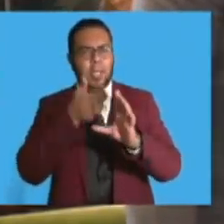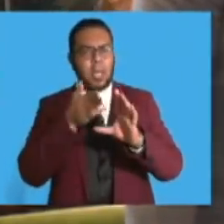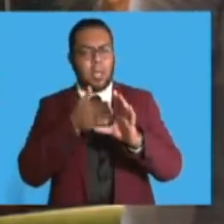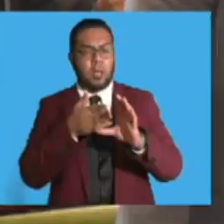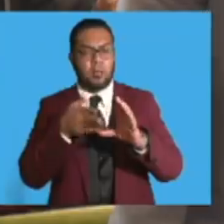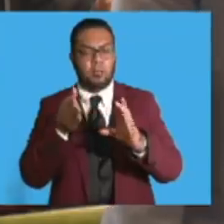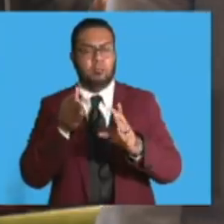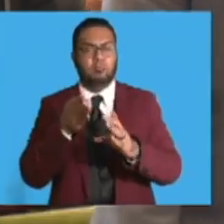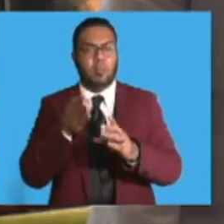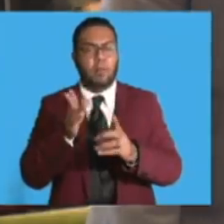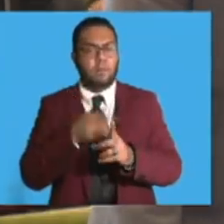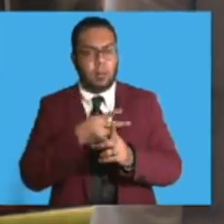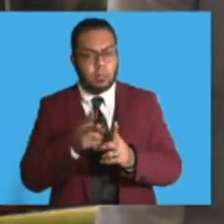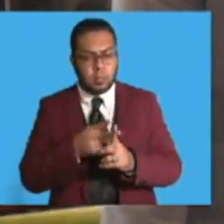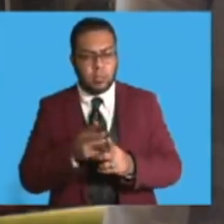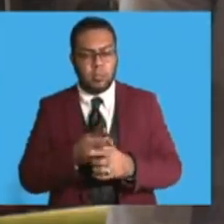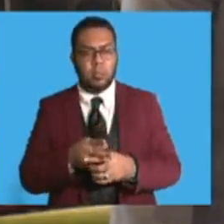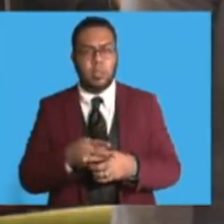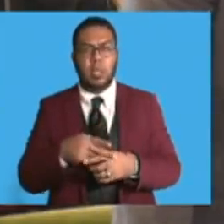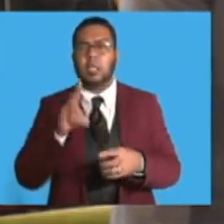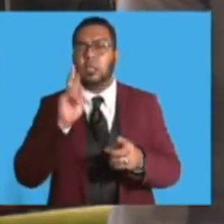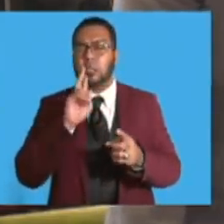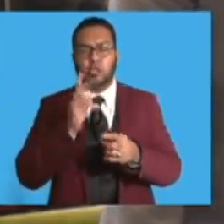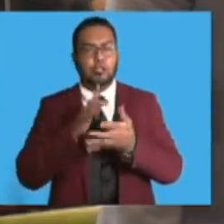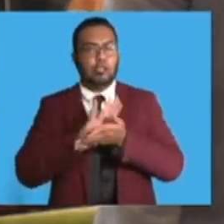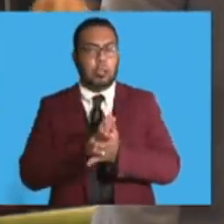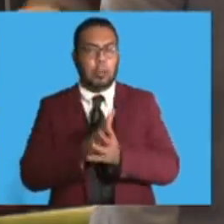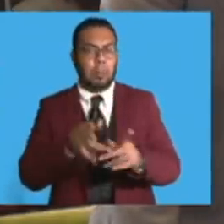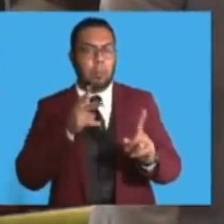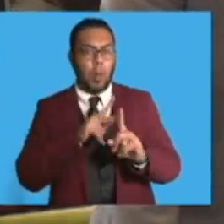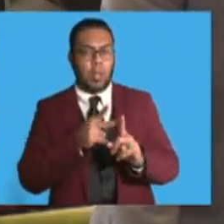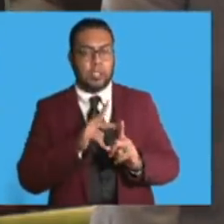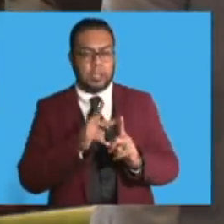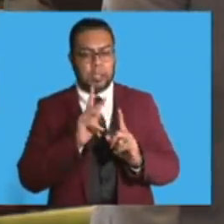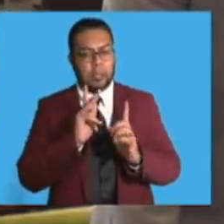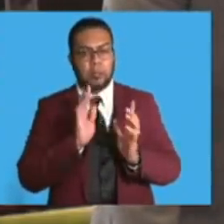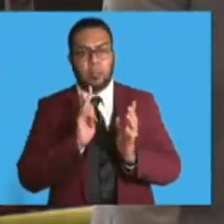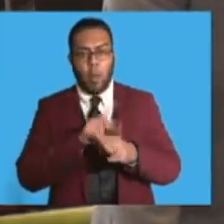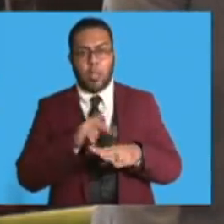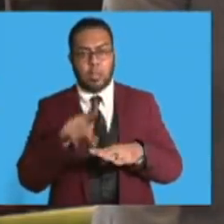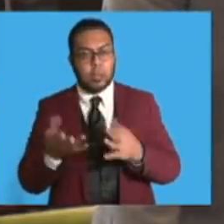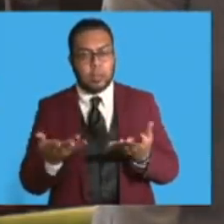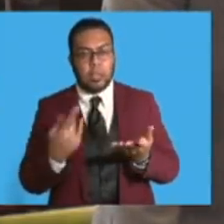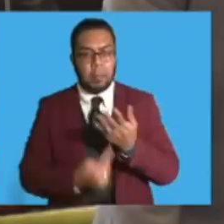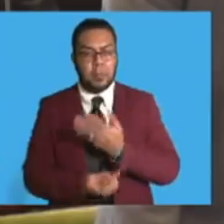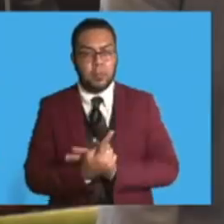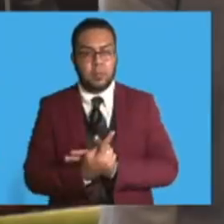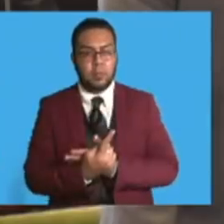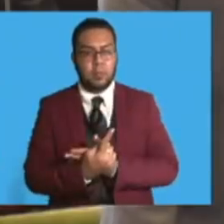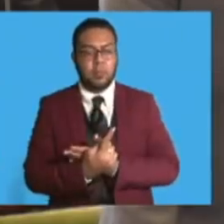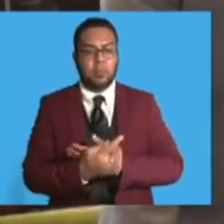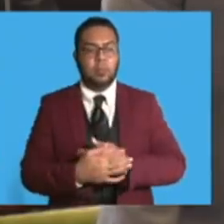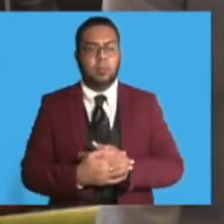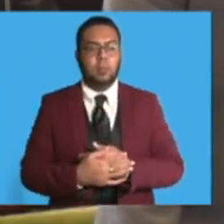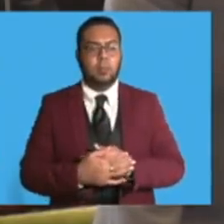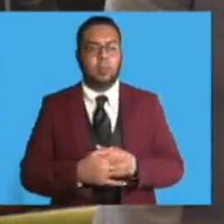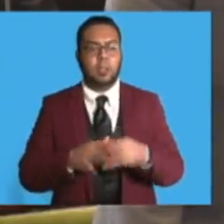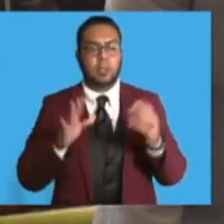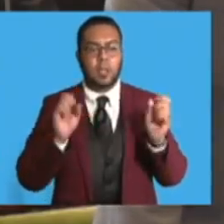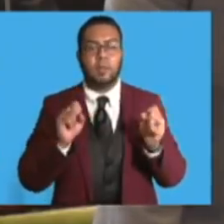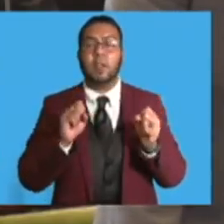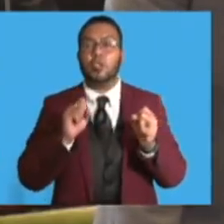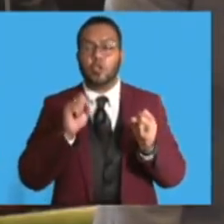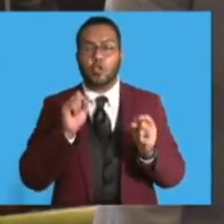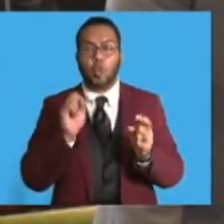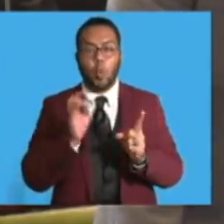unwarranted, despicable type of politicking that took place in the elections. They were, of course, subjected to social media